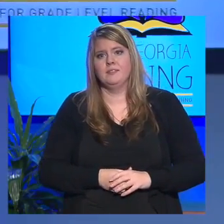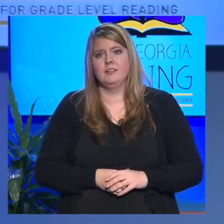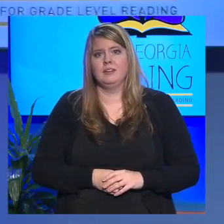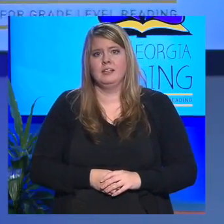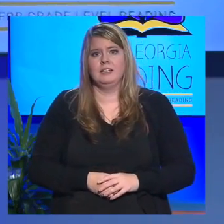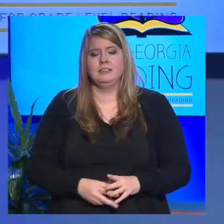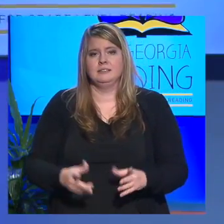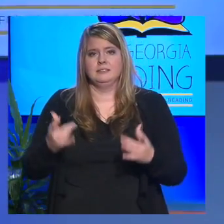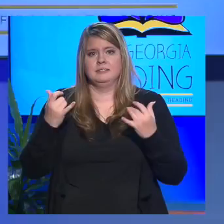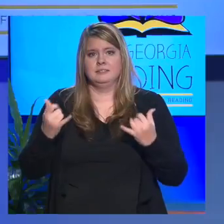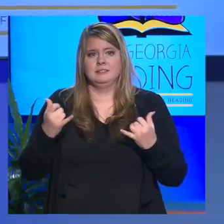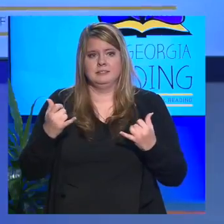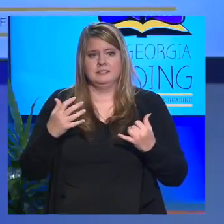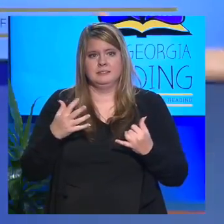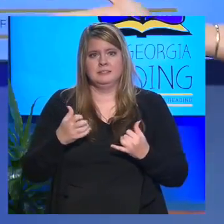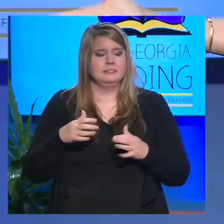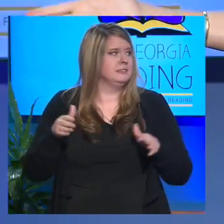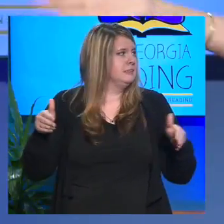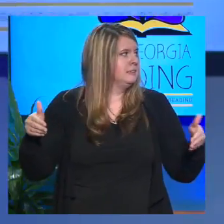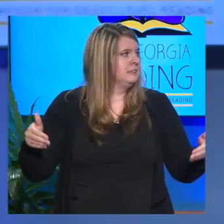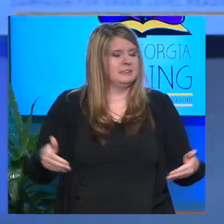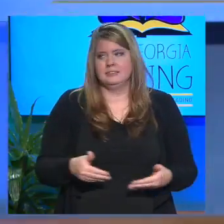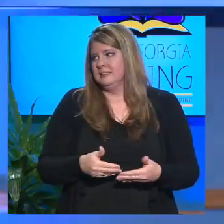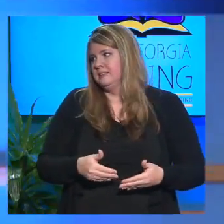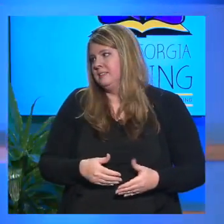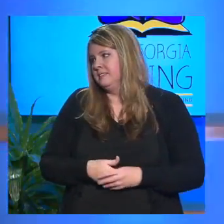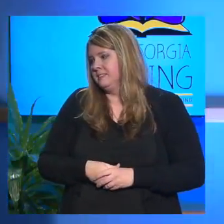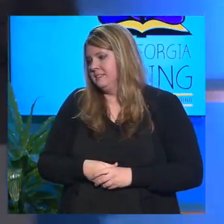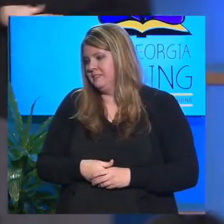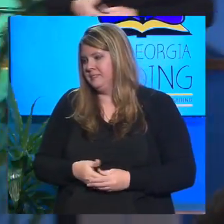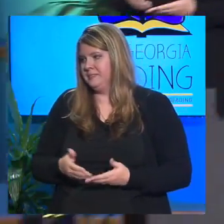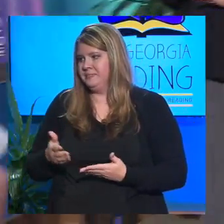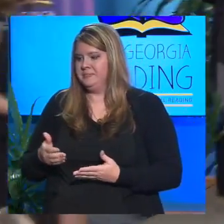Miss Ariane Weldon, come.